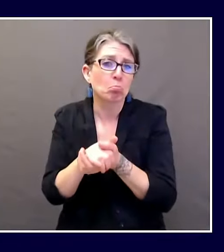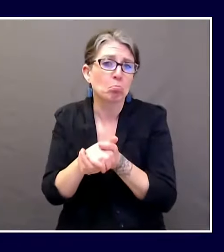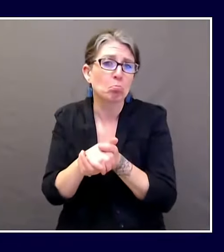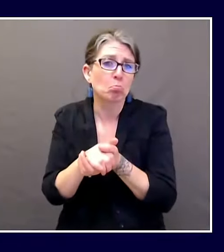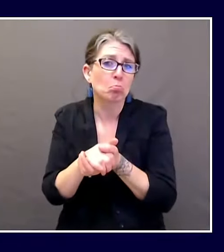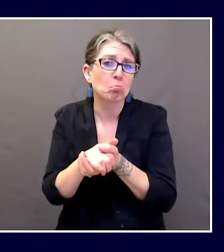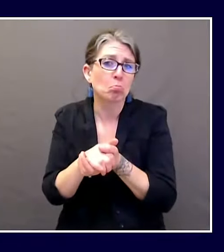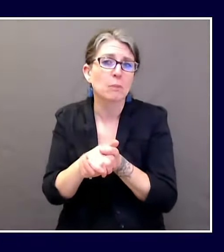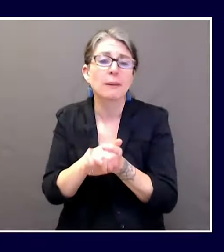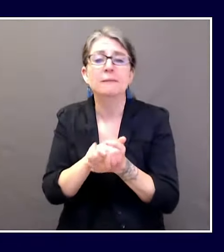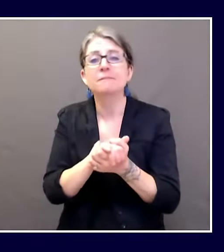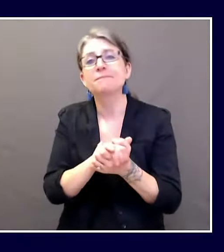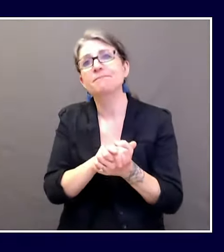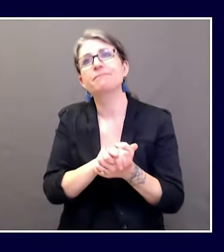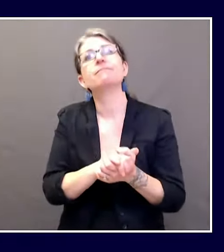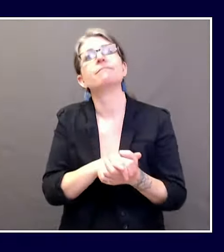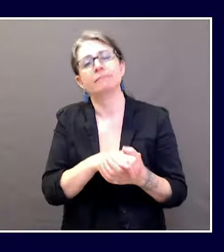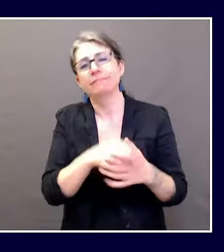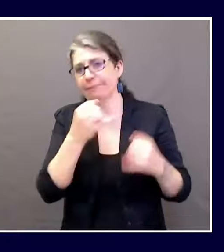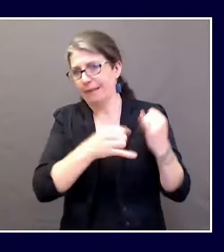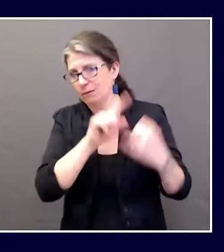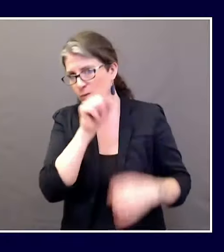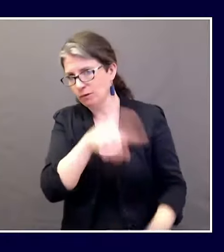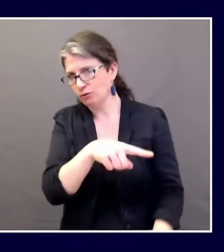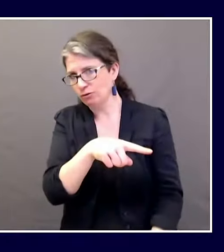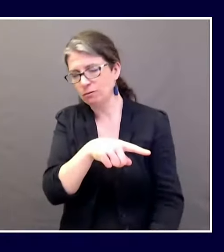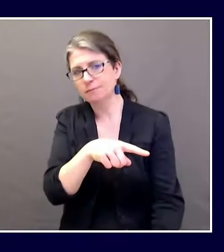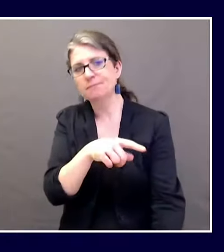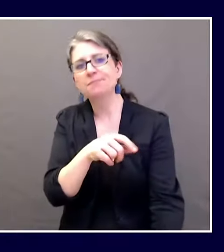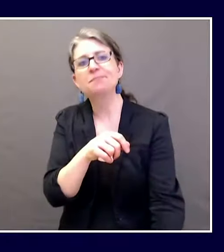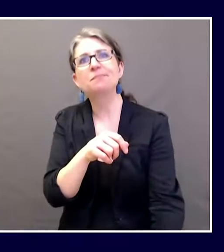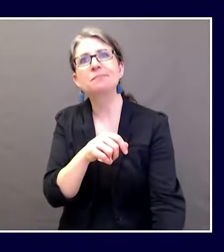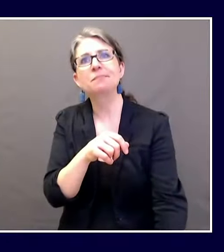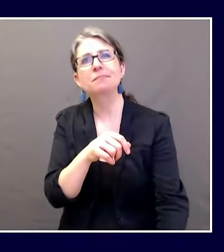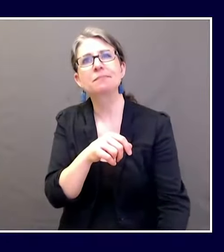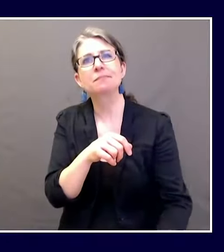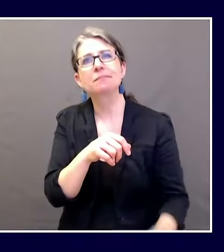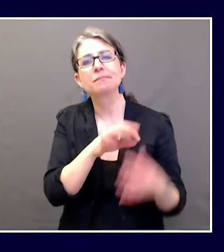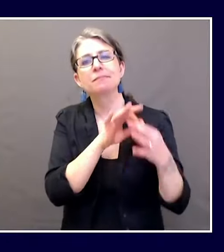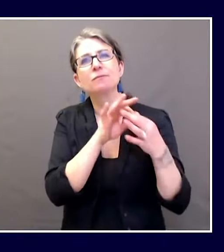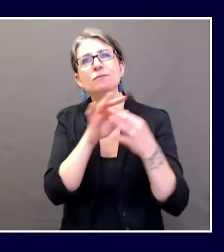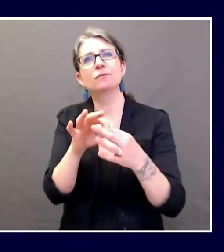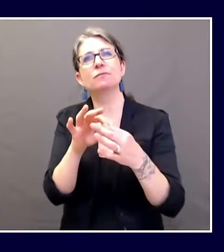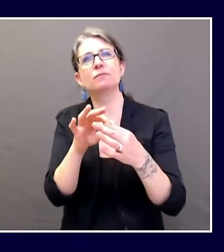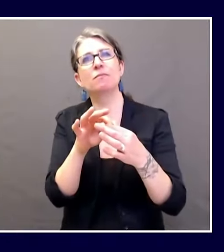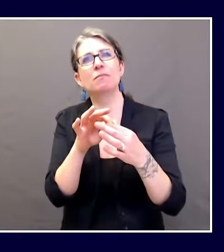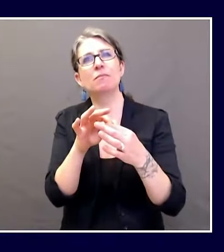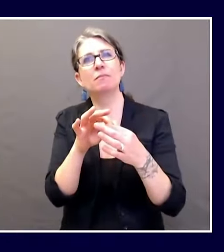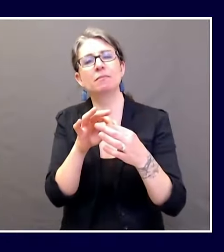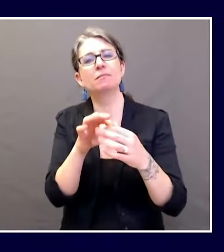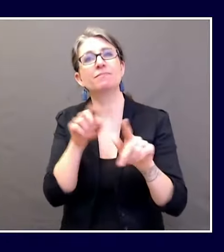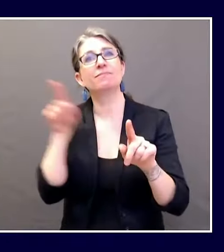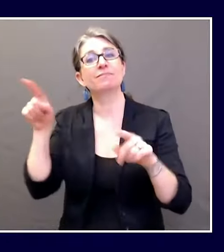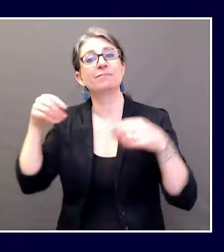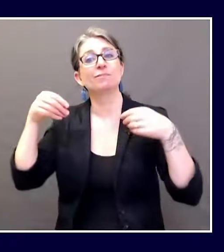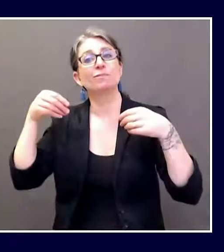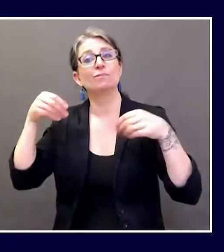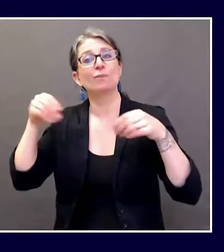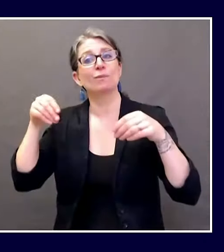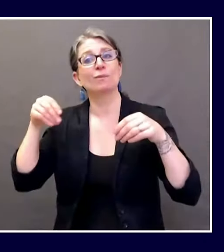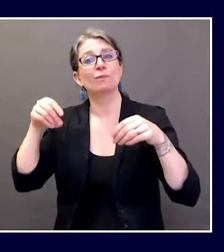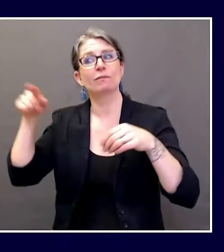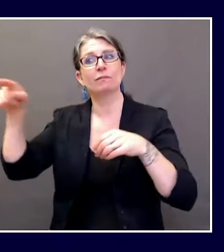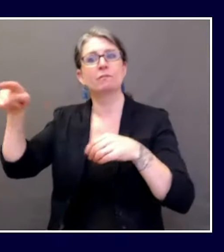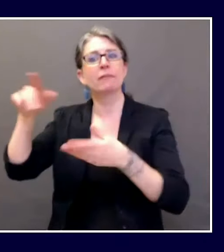What happens after the directive from President Biden, I guess, I don't know if expires is the correct term, but runs its course, I guess, through